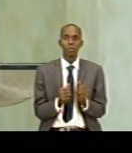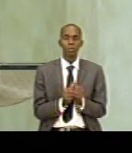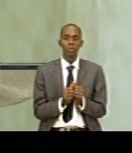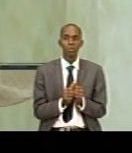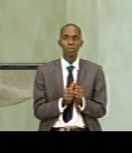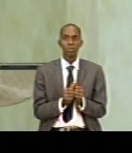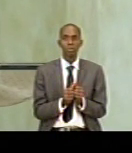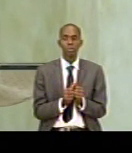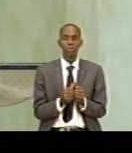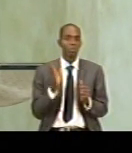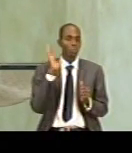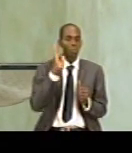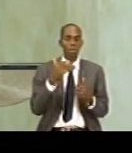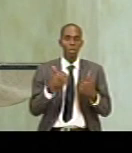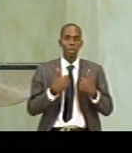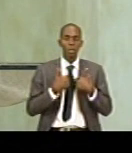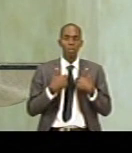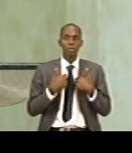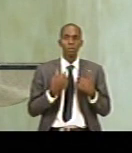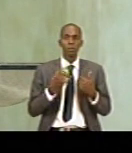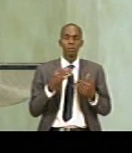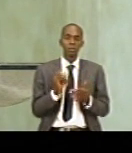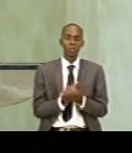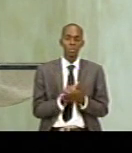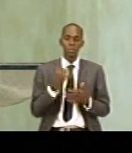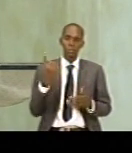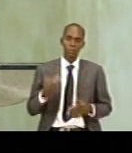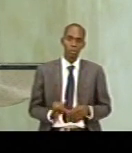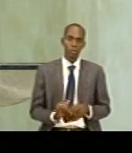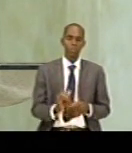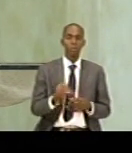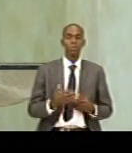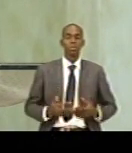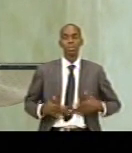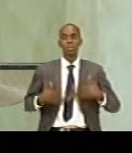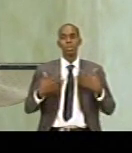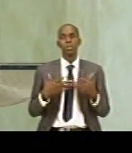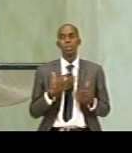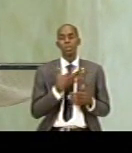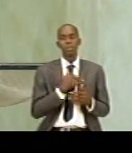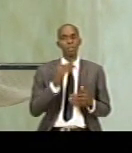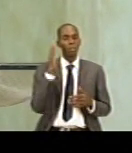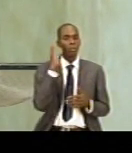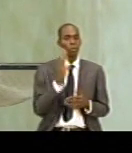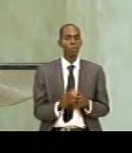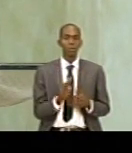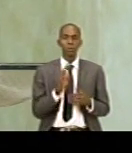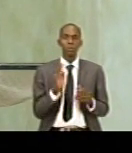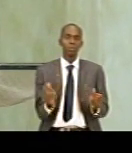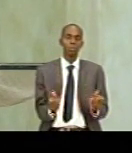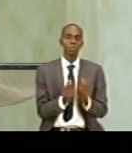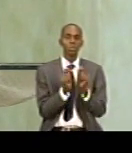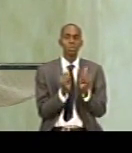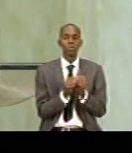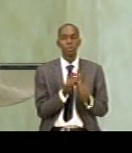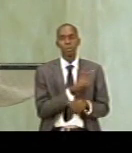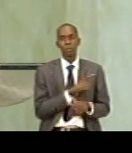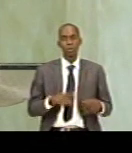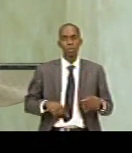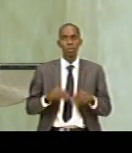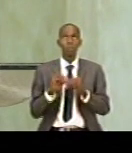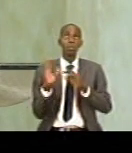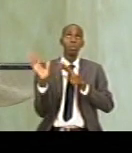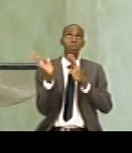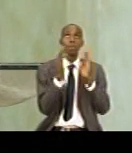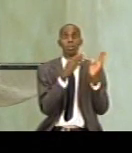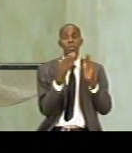immortality and shall be caught up to be with the Lord. The rapture